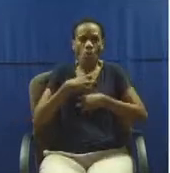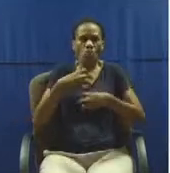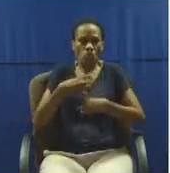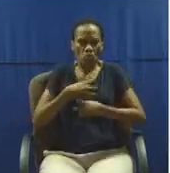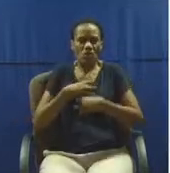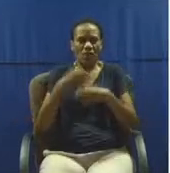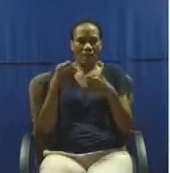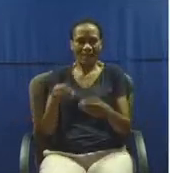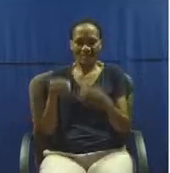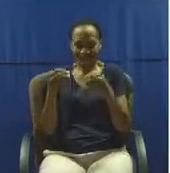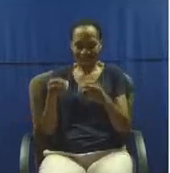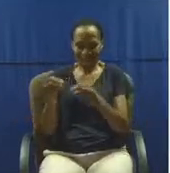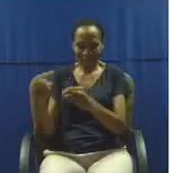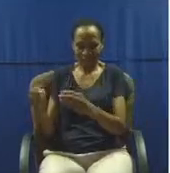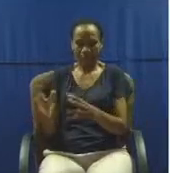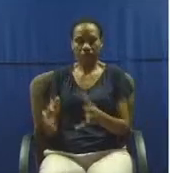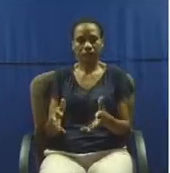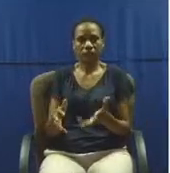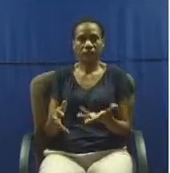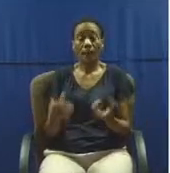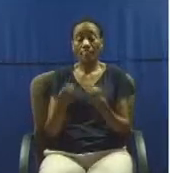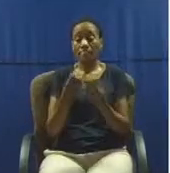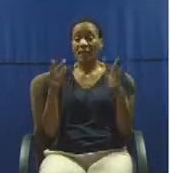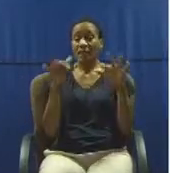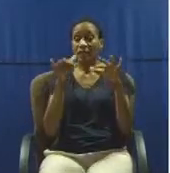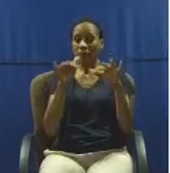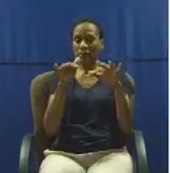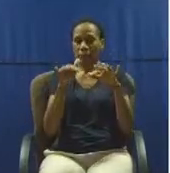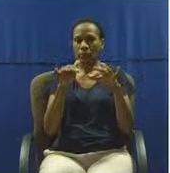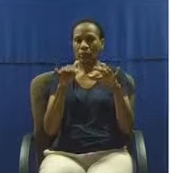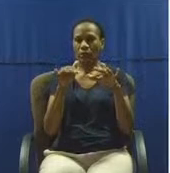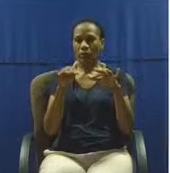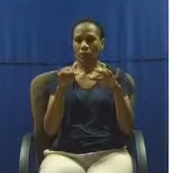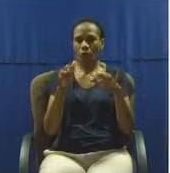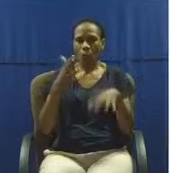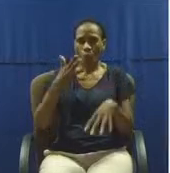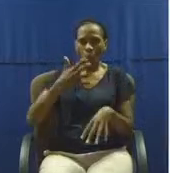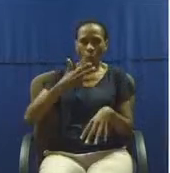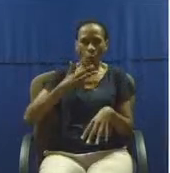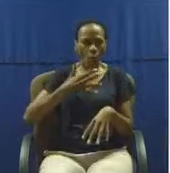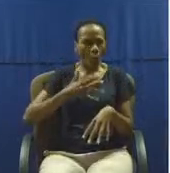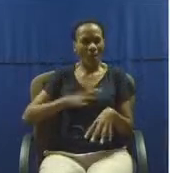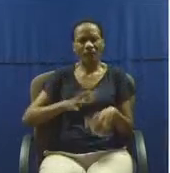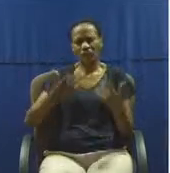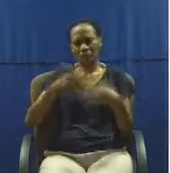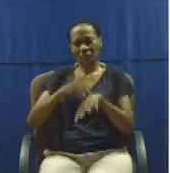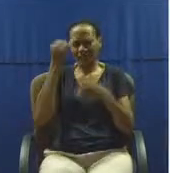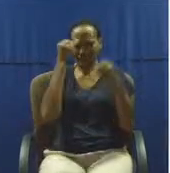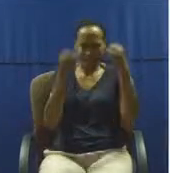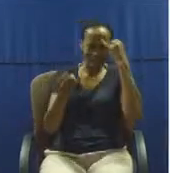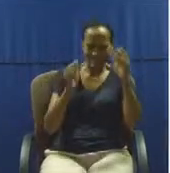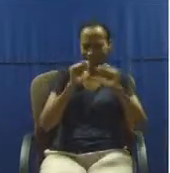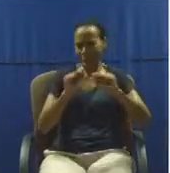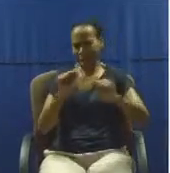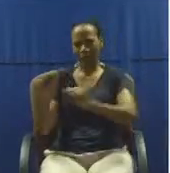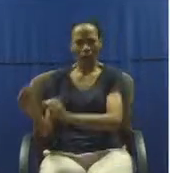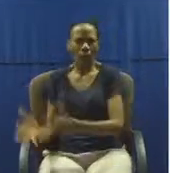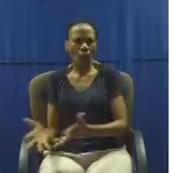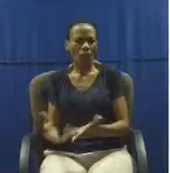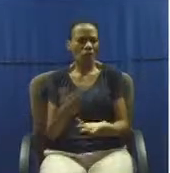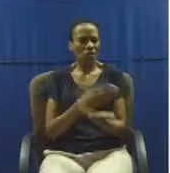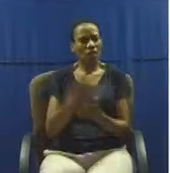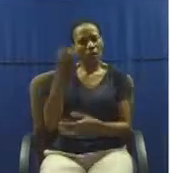in our country. Our people are brimming with wonderful ideas